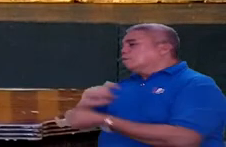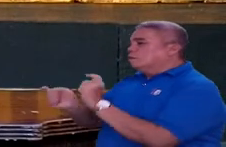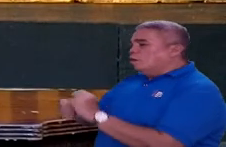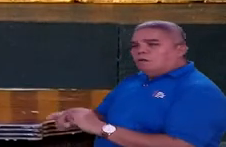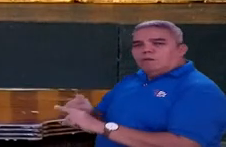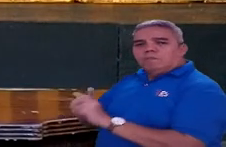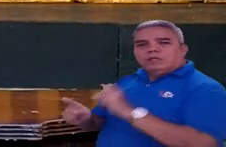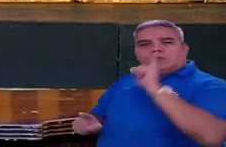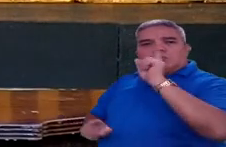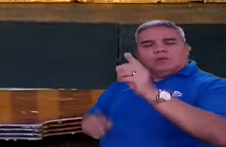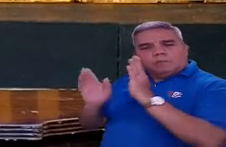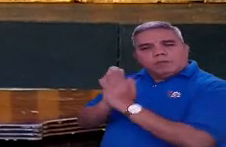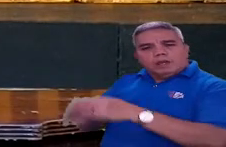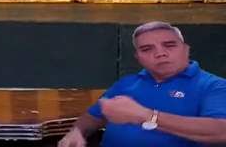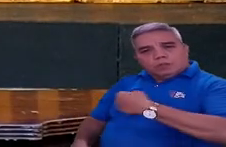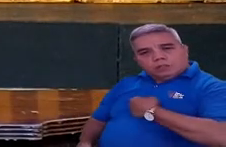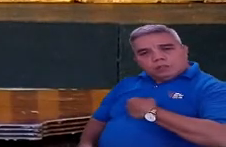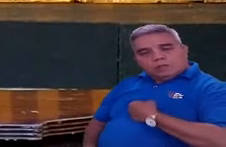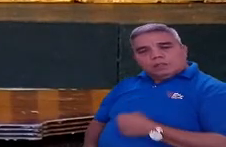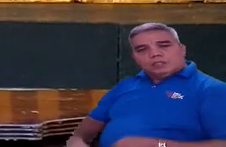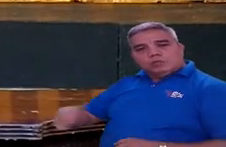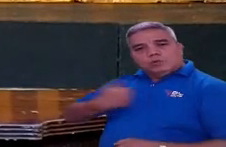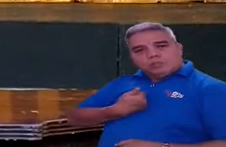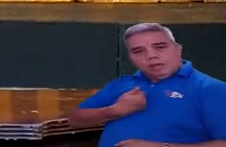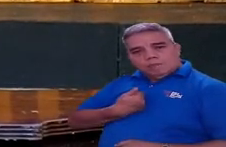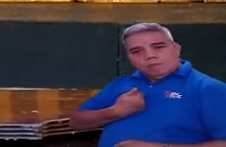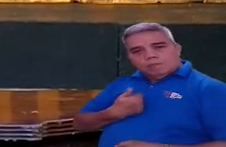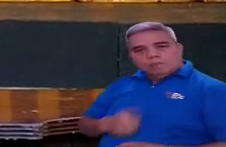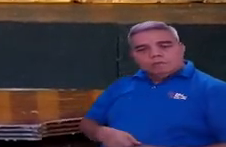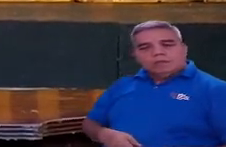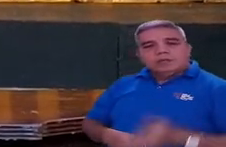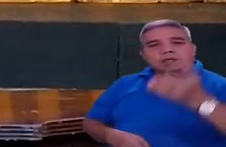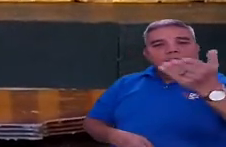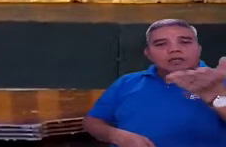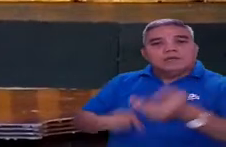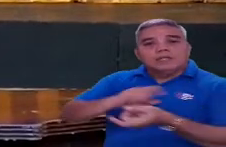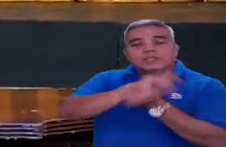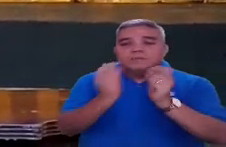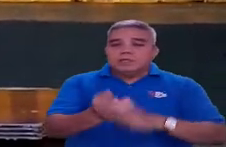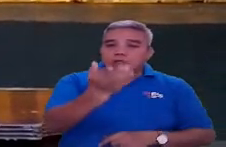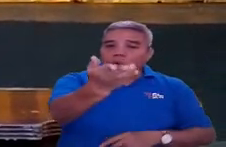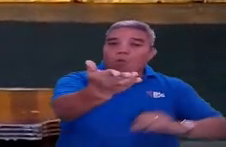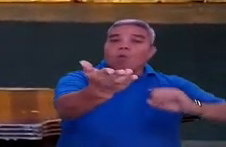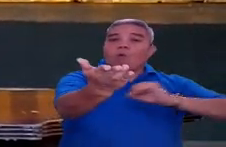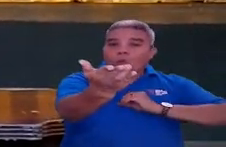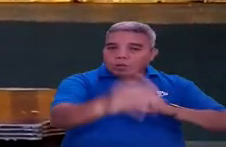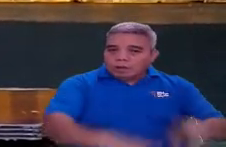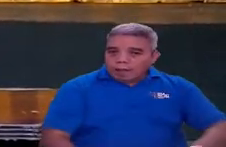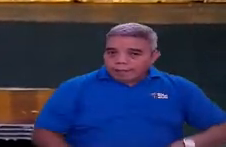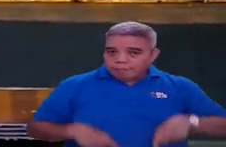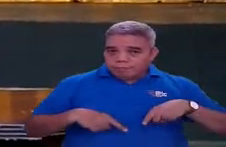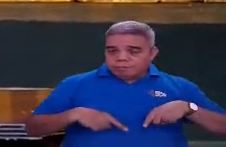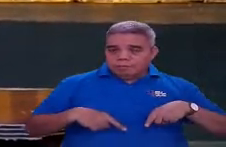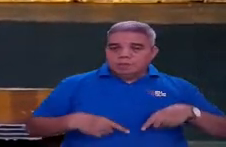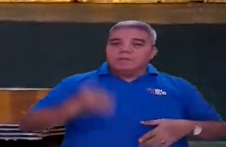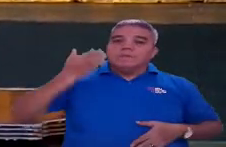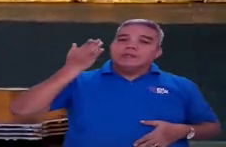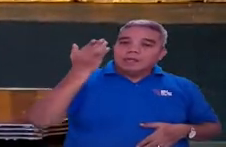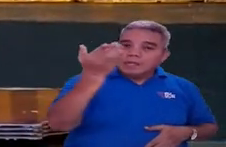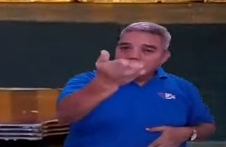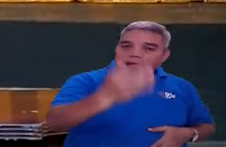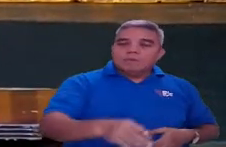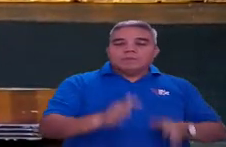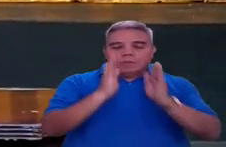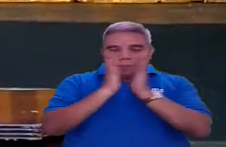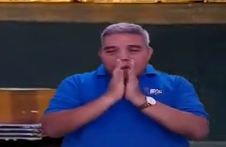But you know what? The real prayer will, the effect of the real prayer is the changing of your own life. You, ikaw mismo